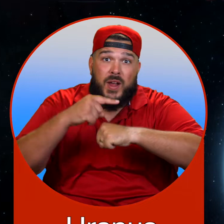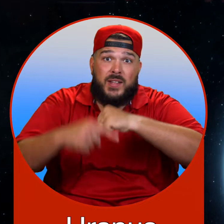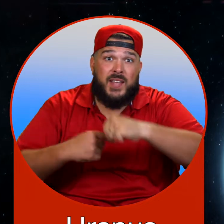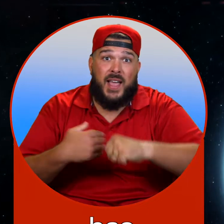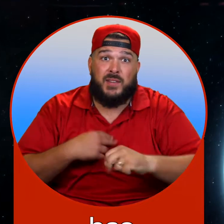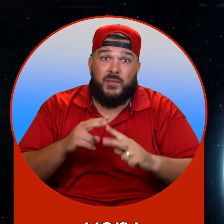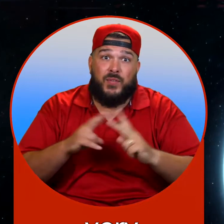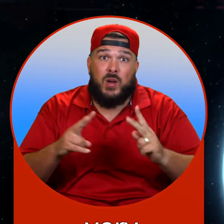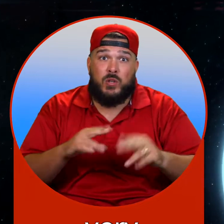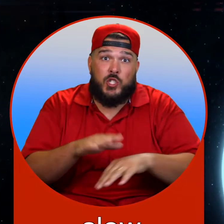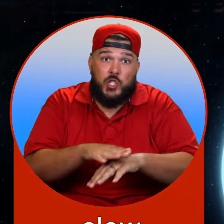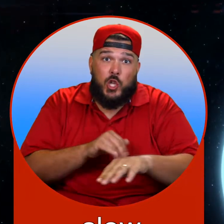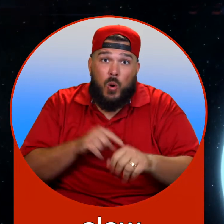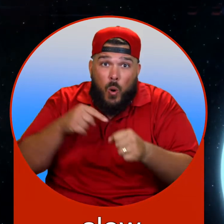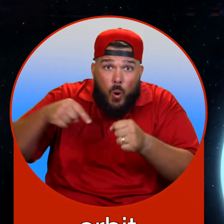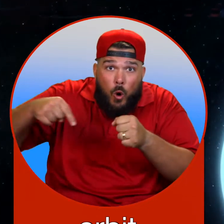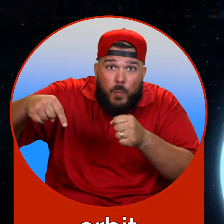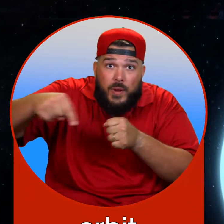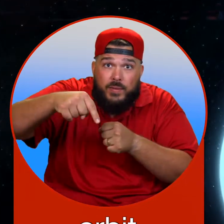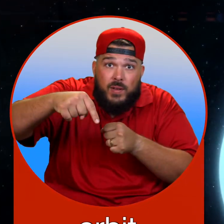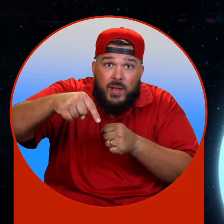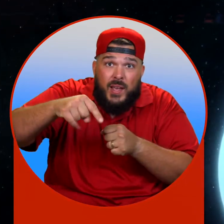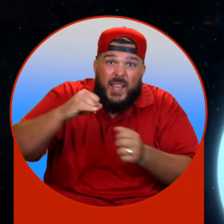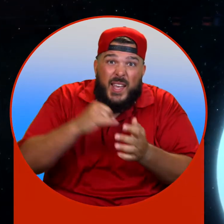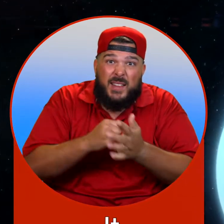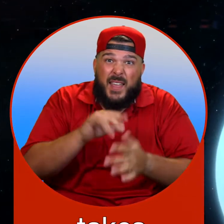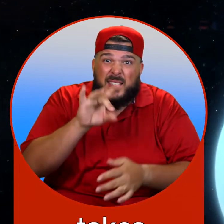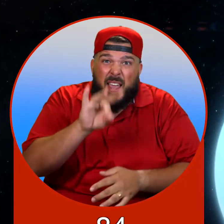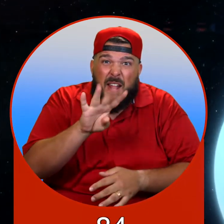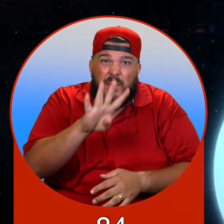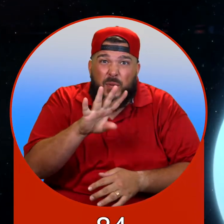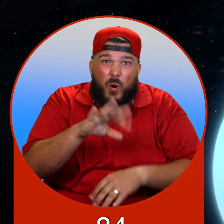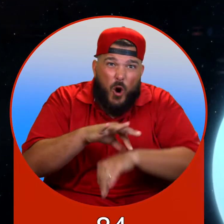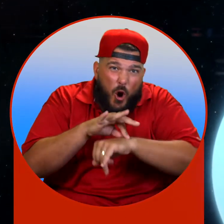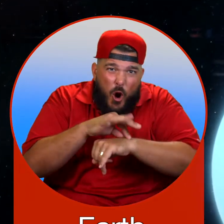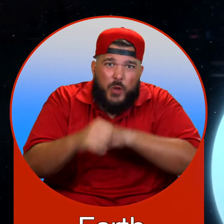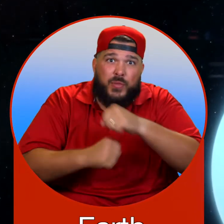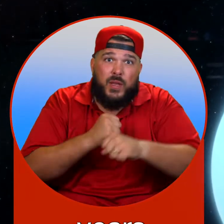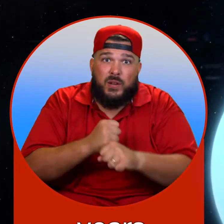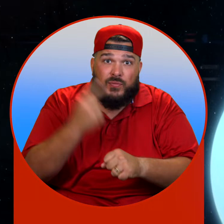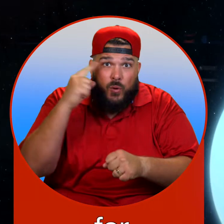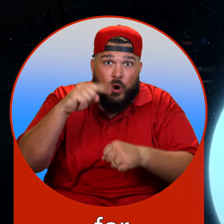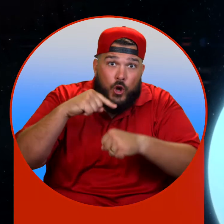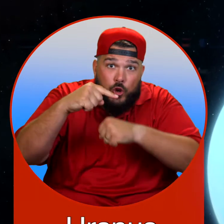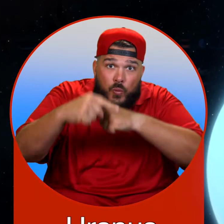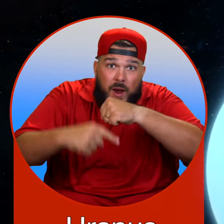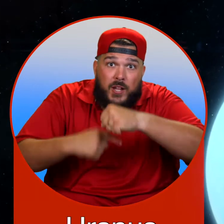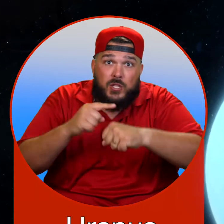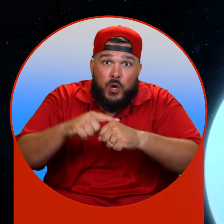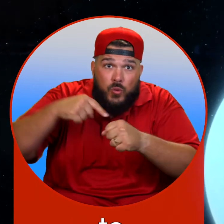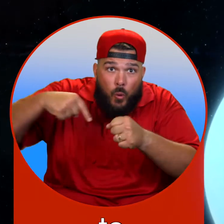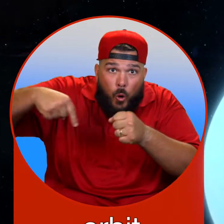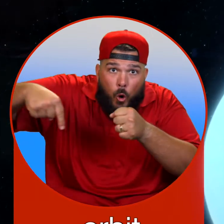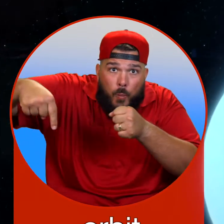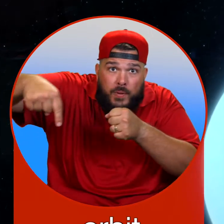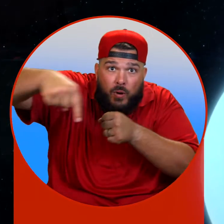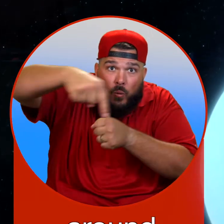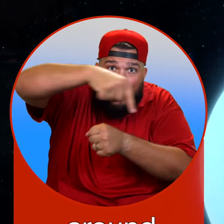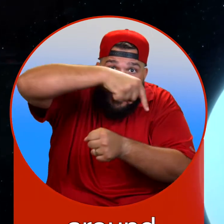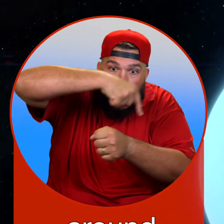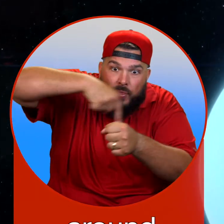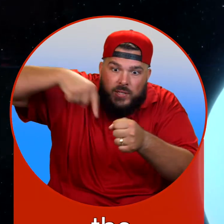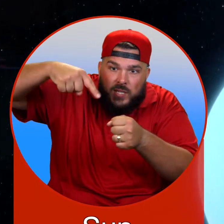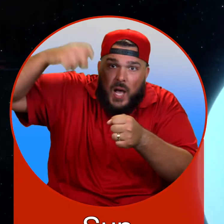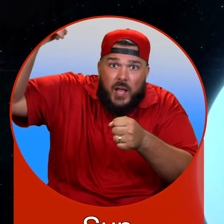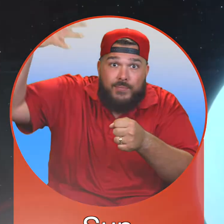Uranus has a very slow orbit. It takes 84 Earth years for Uranus to orbit